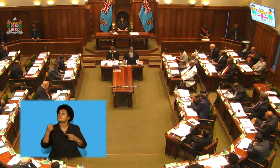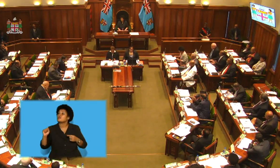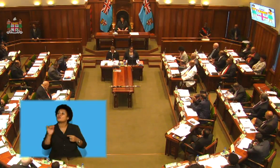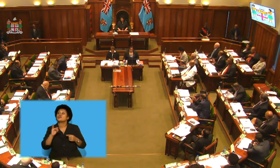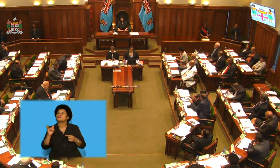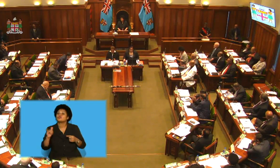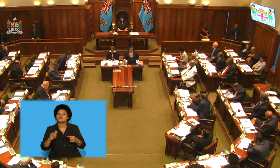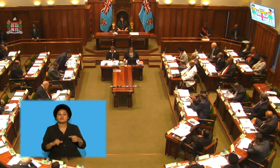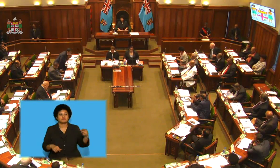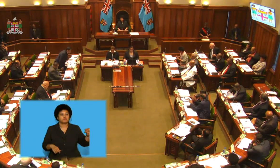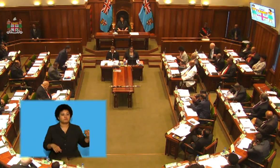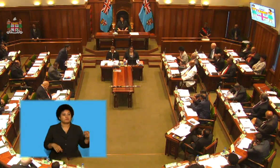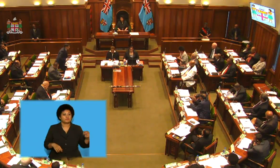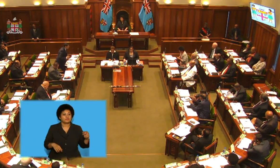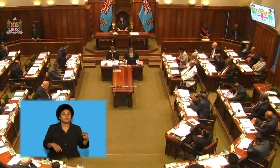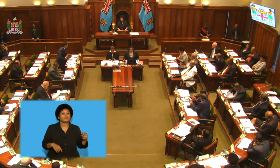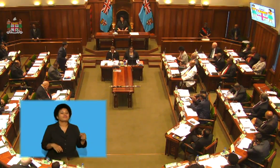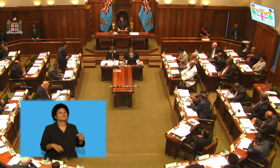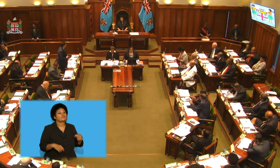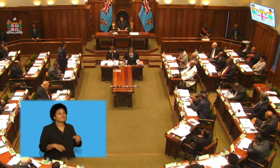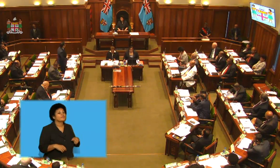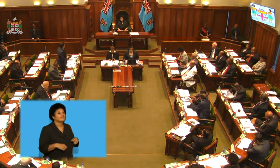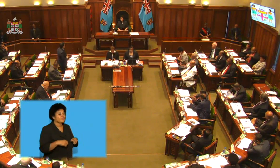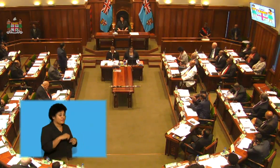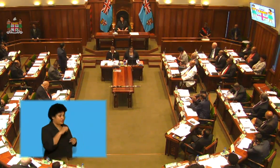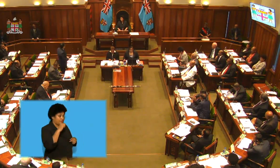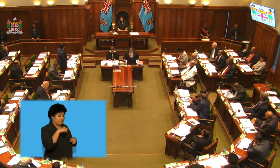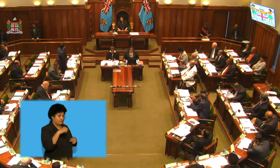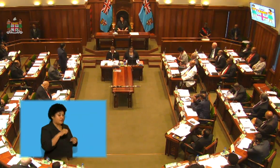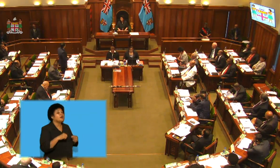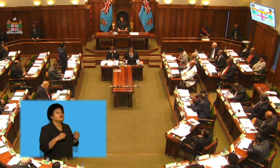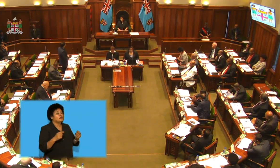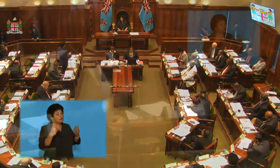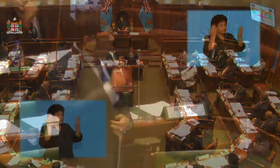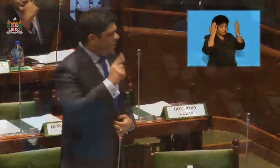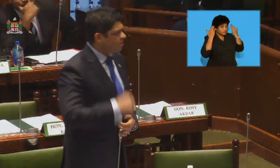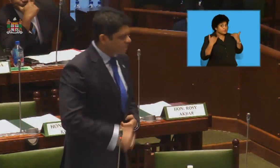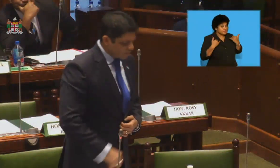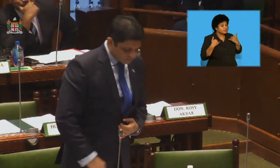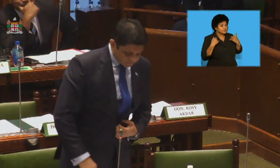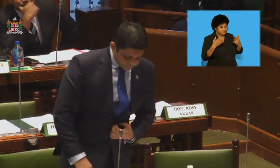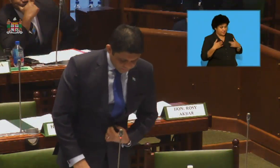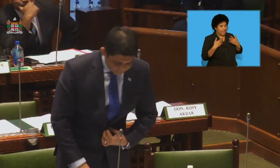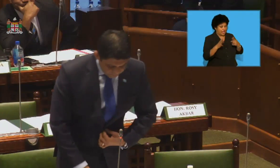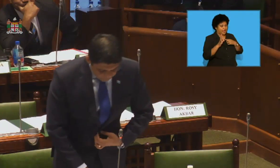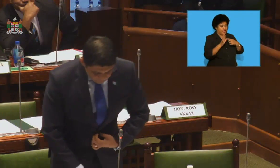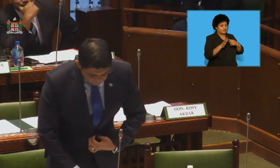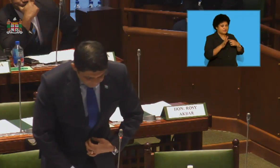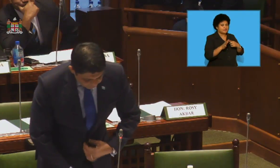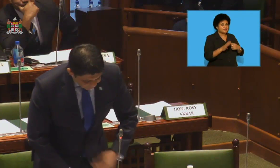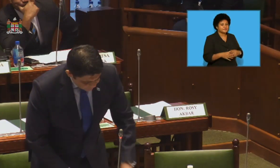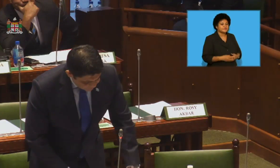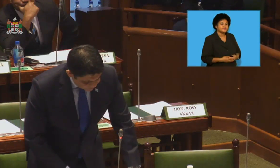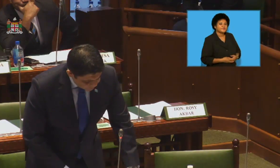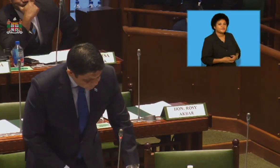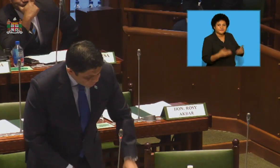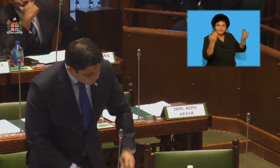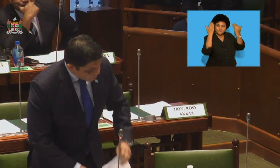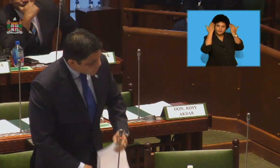Attorney General. Madam Speaker, I will give some form of credibility to that question by answering it. Madam